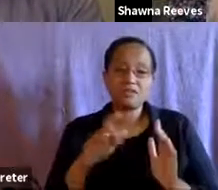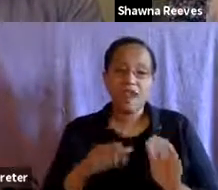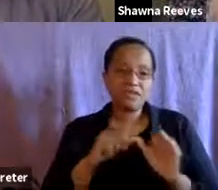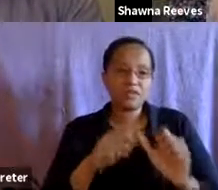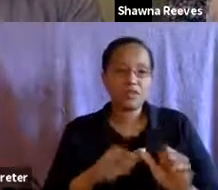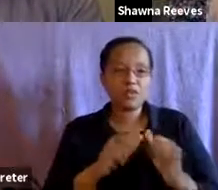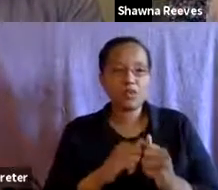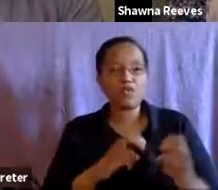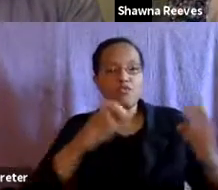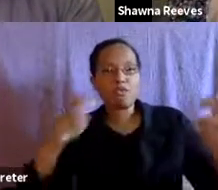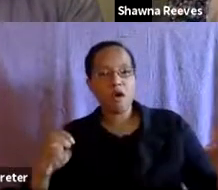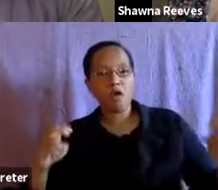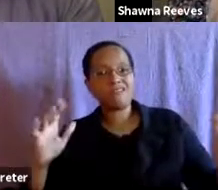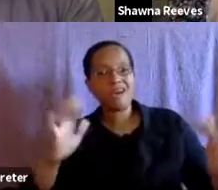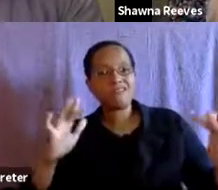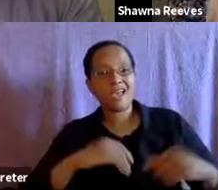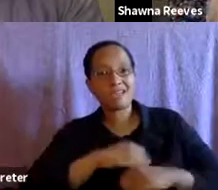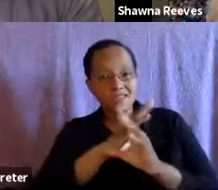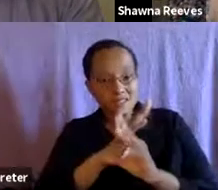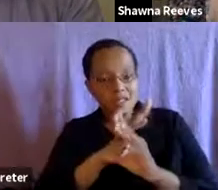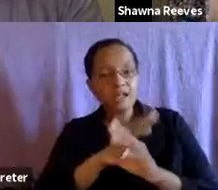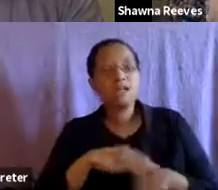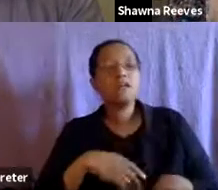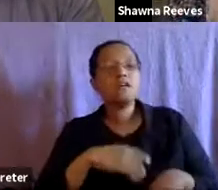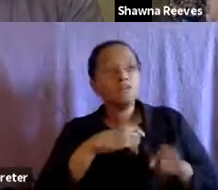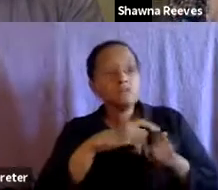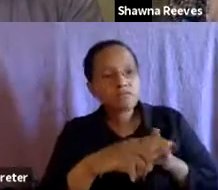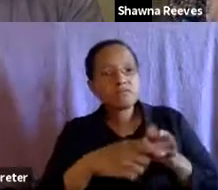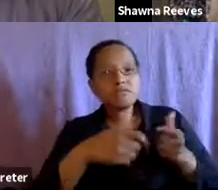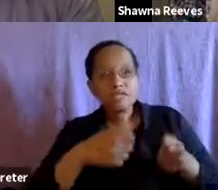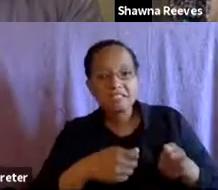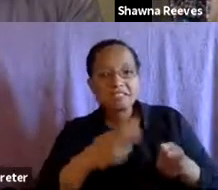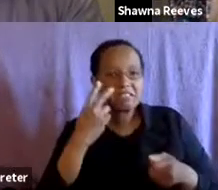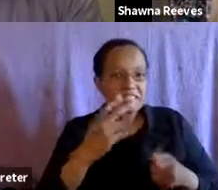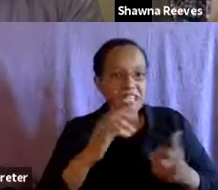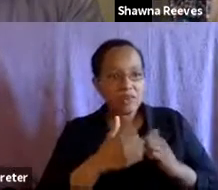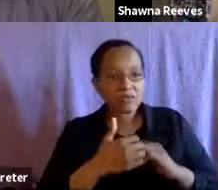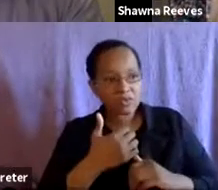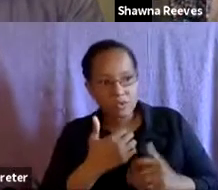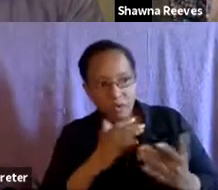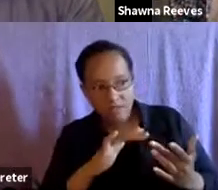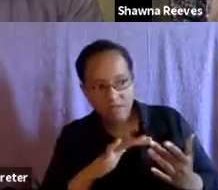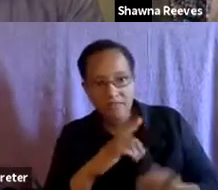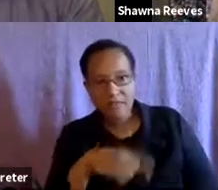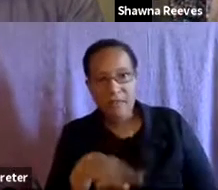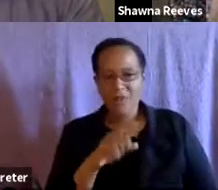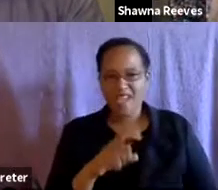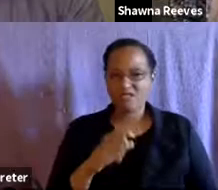any volunteers over 65 visit. And for any of the staff who have